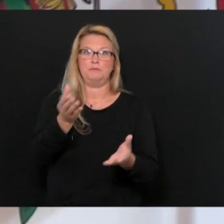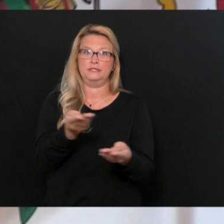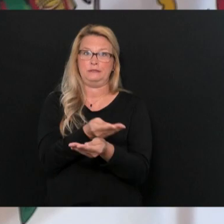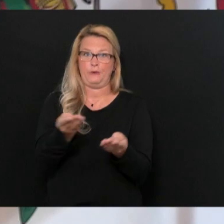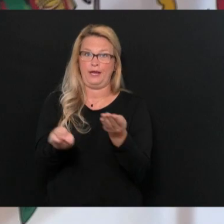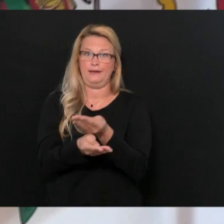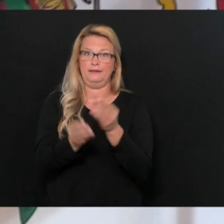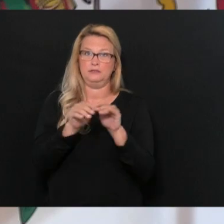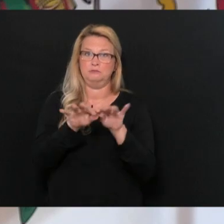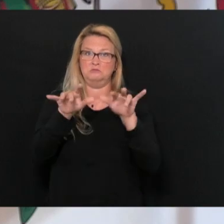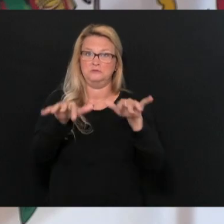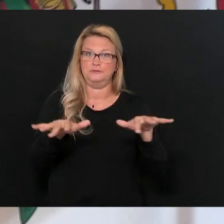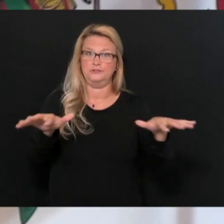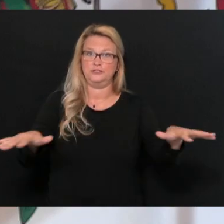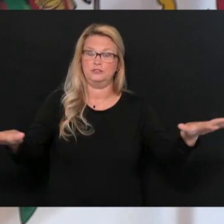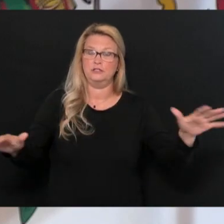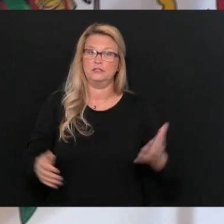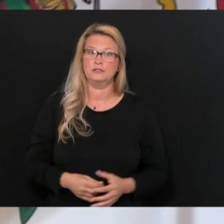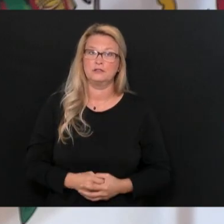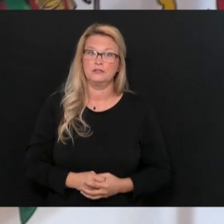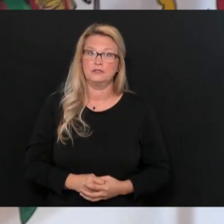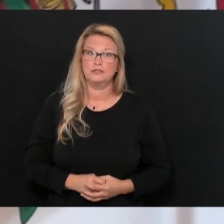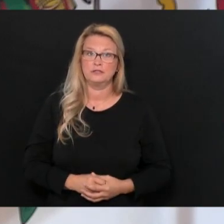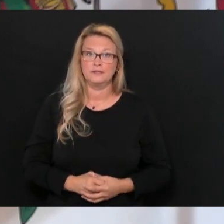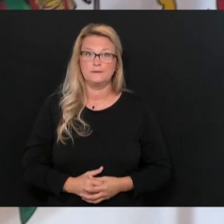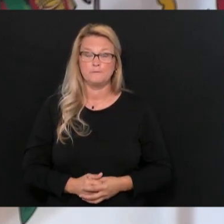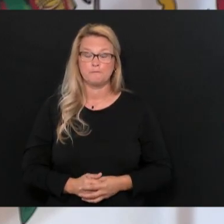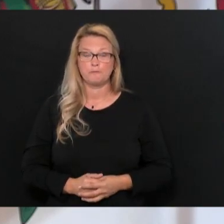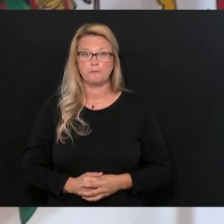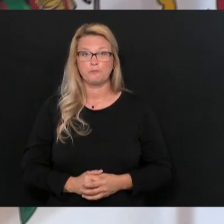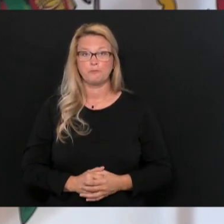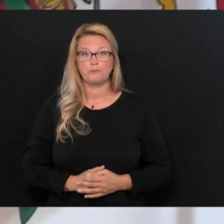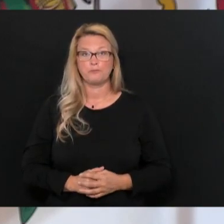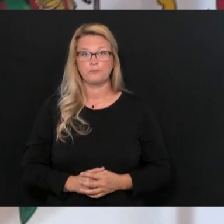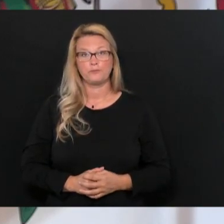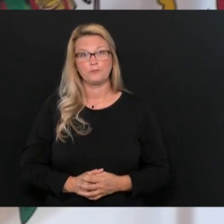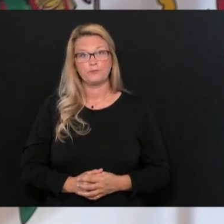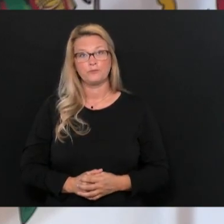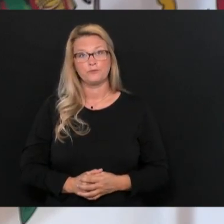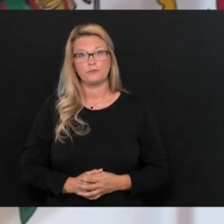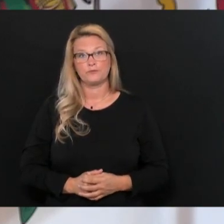because at the end of the day, you know, it's